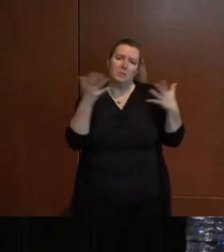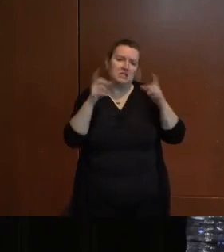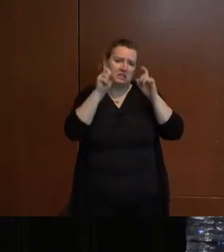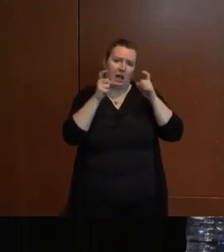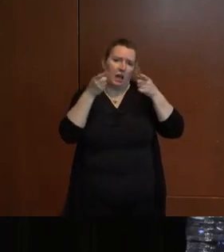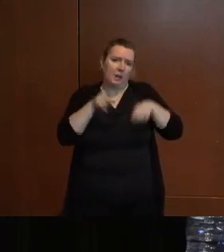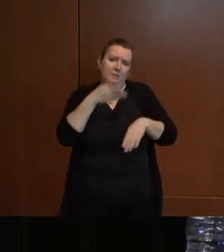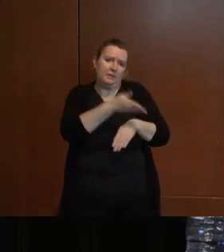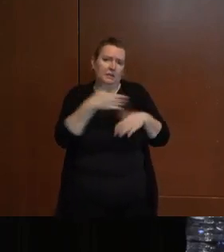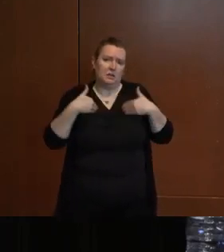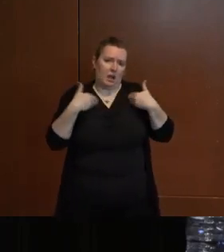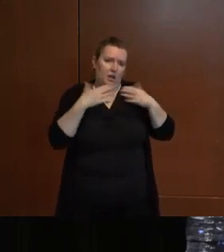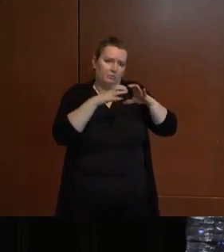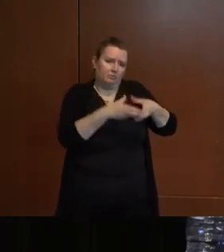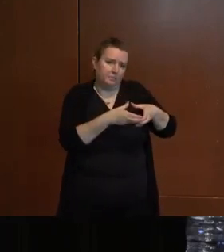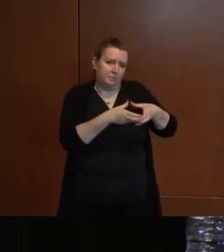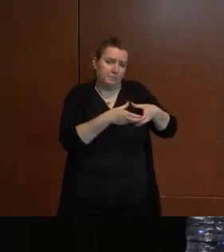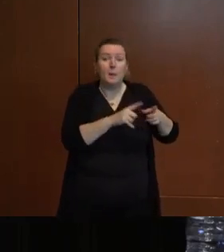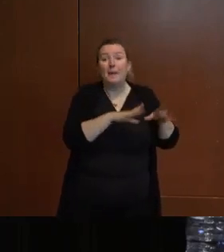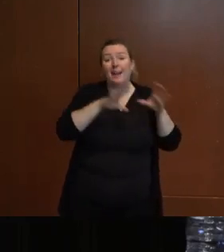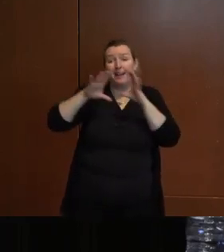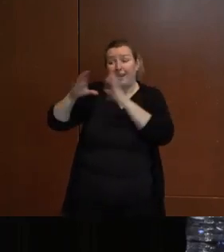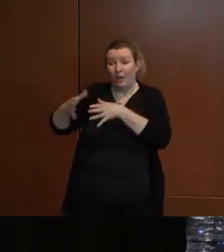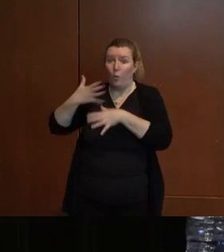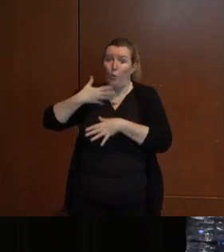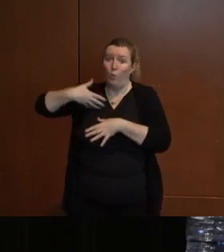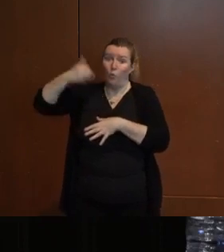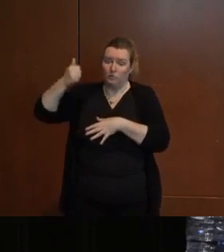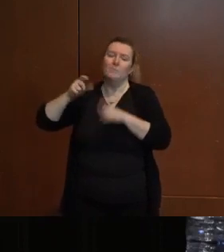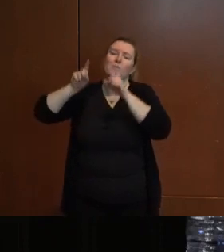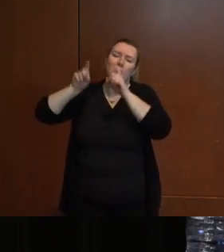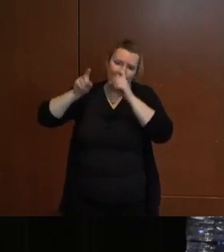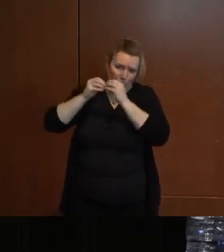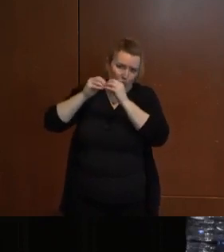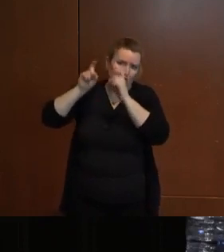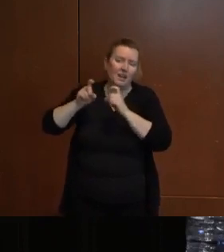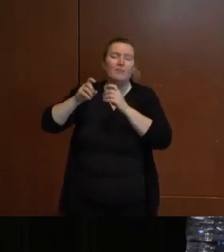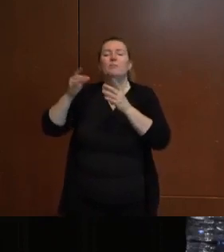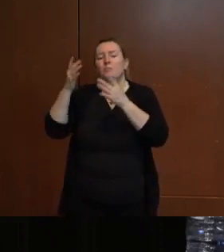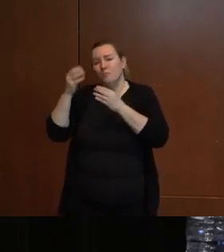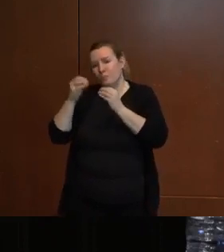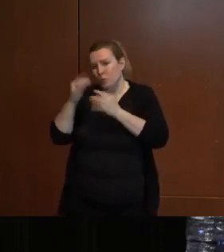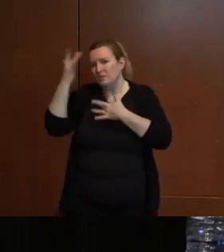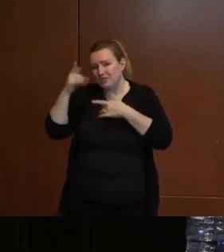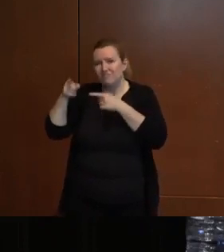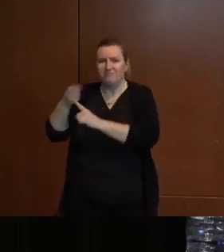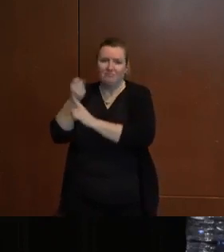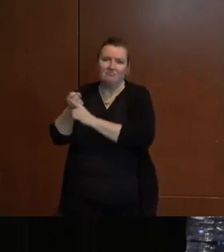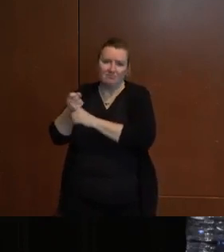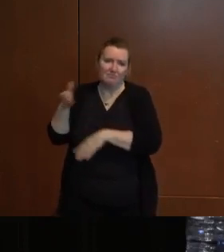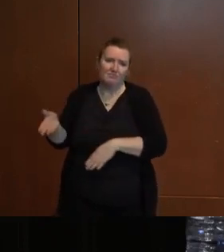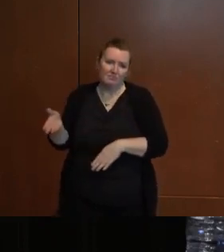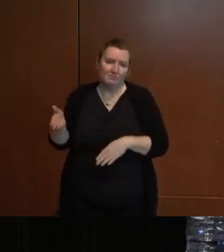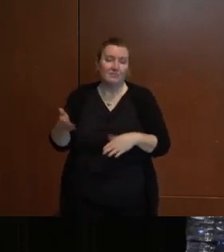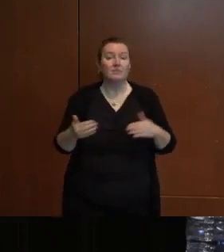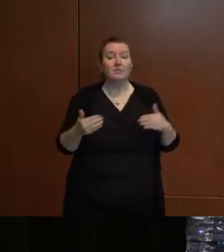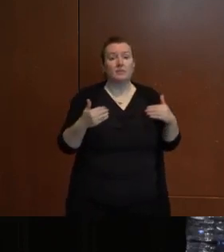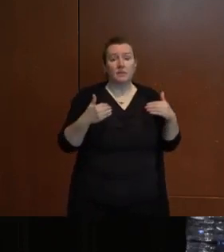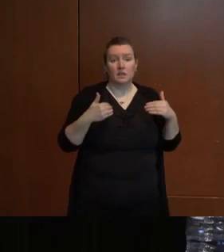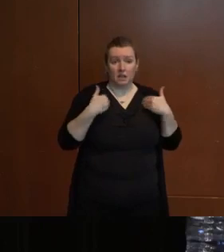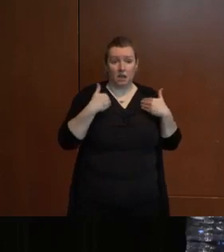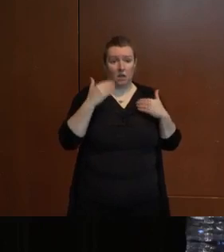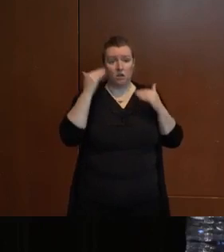in front of me either, but the other thing that we're seeing is that in the relatively young adult ages, 30 to 50, in that